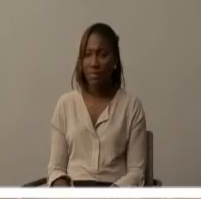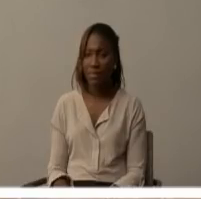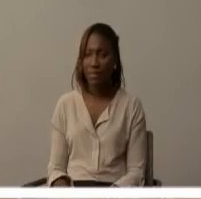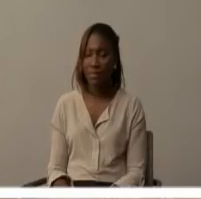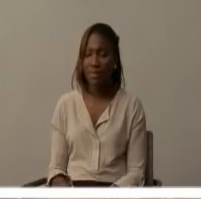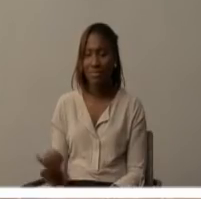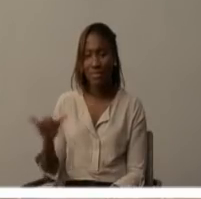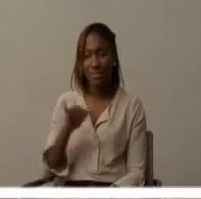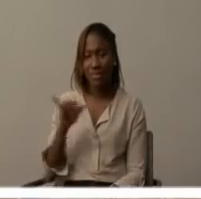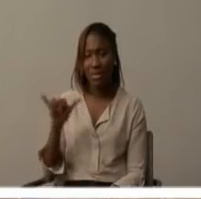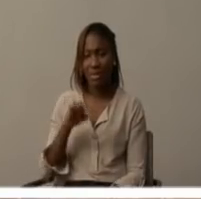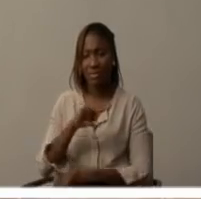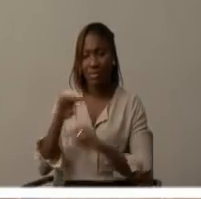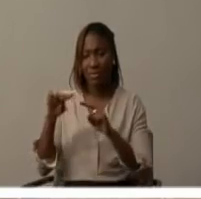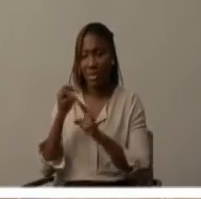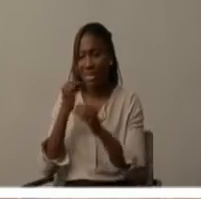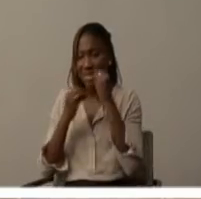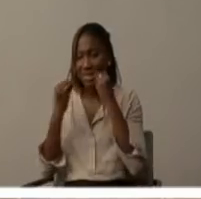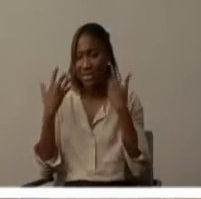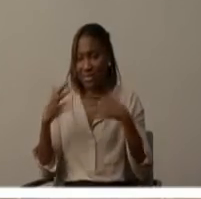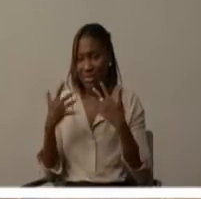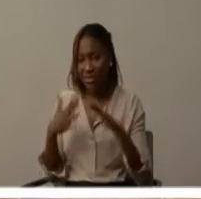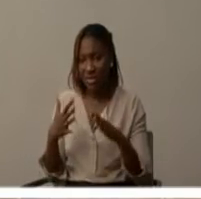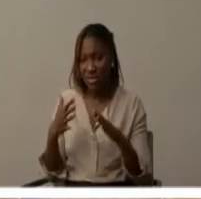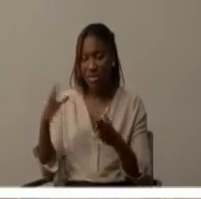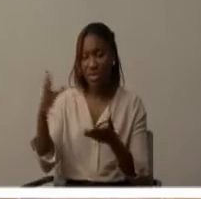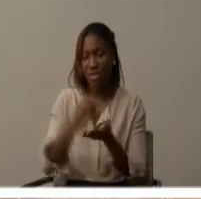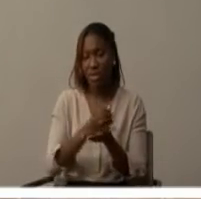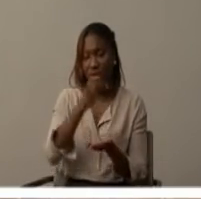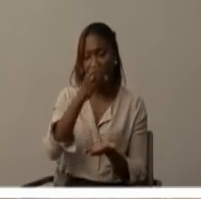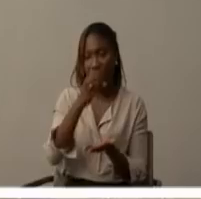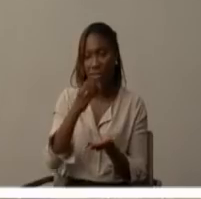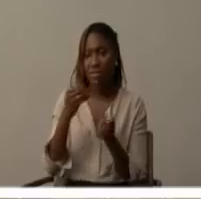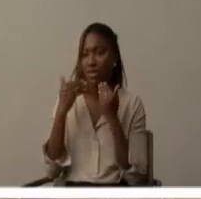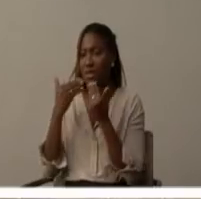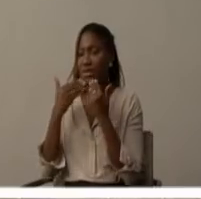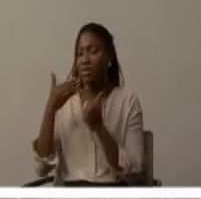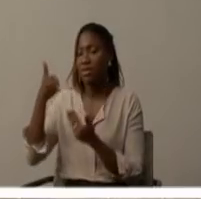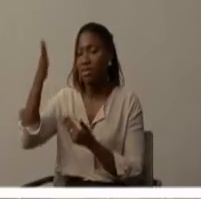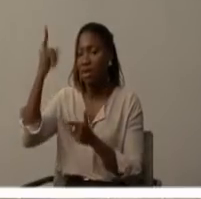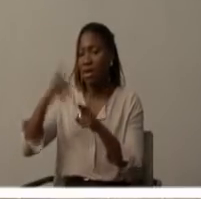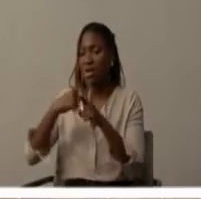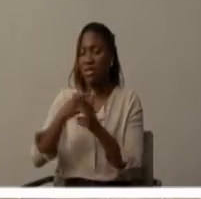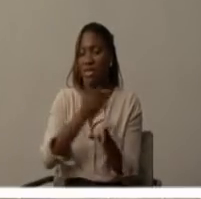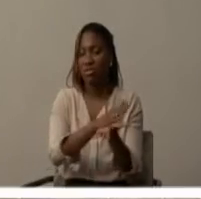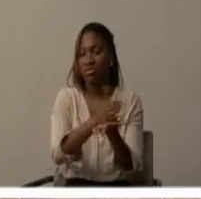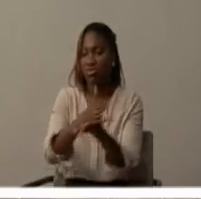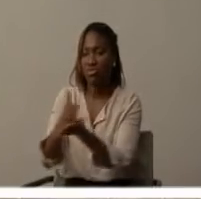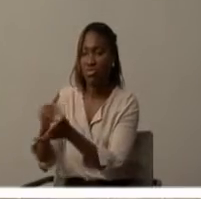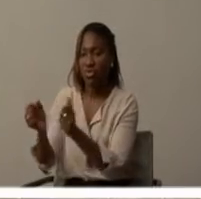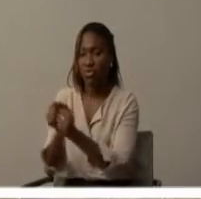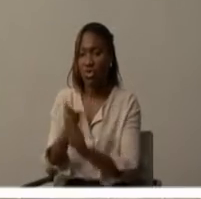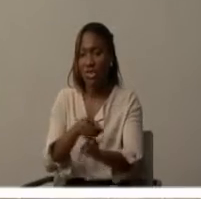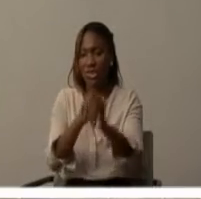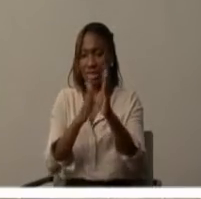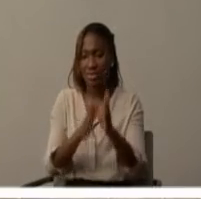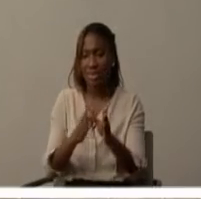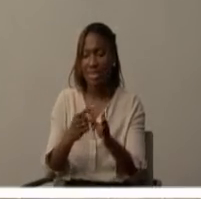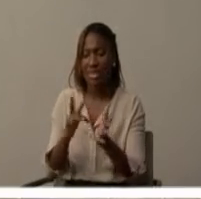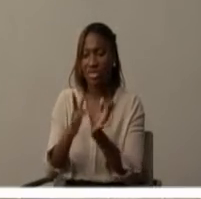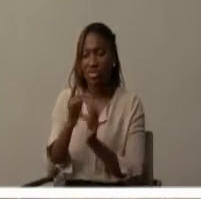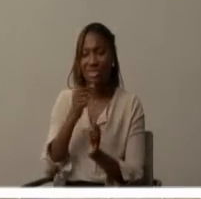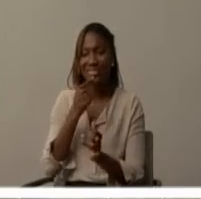In a similar way, when supper was ended, he took the chalice. Once more giving thanks, he gave it to his disciples, saying, "Take this,